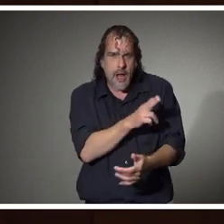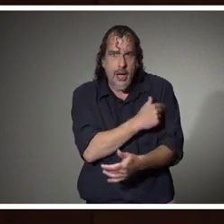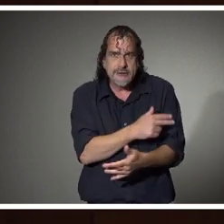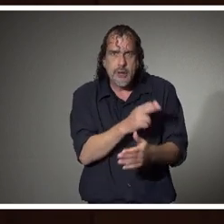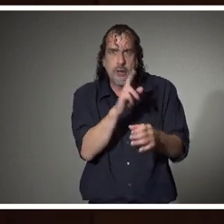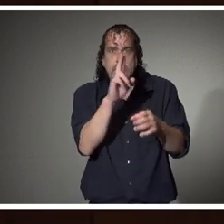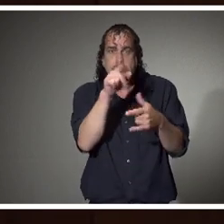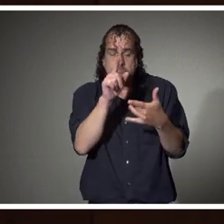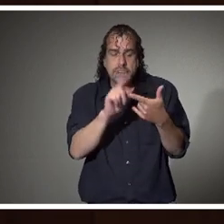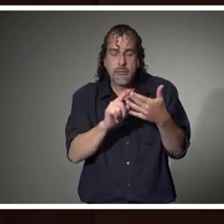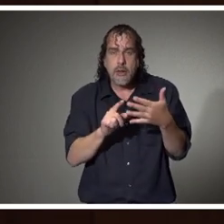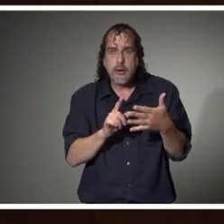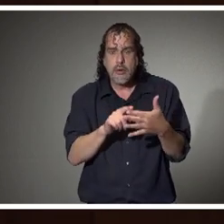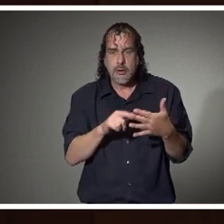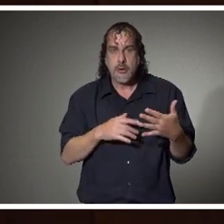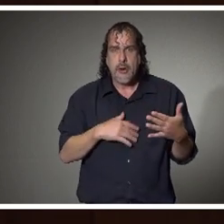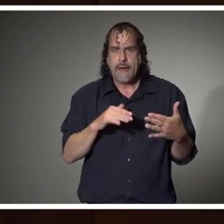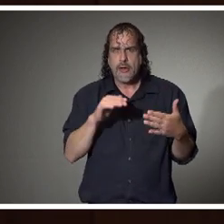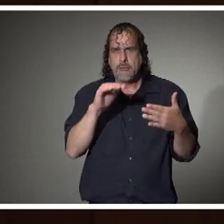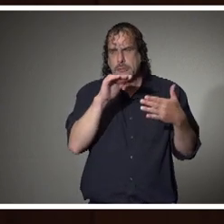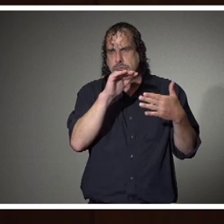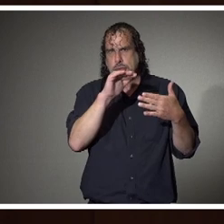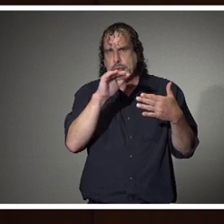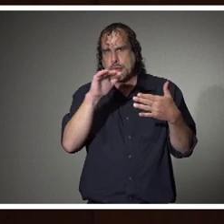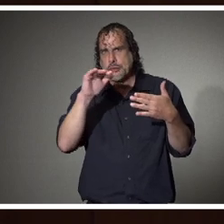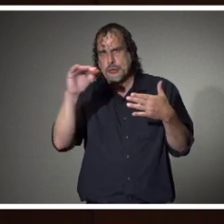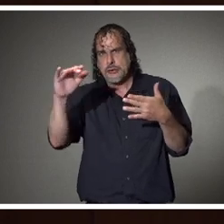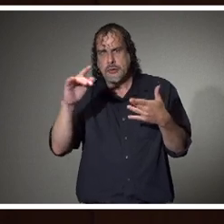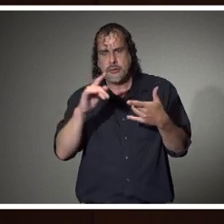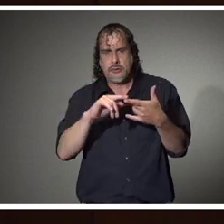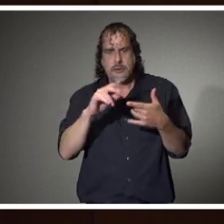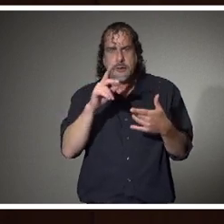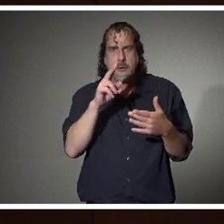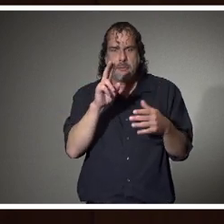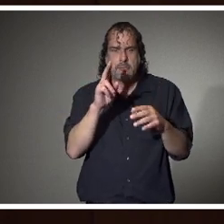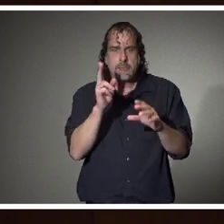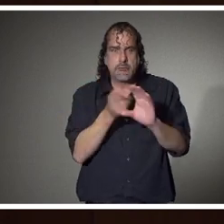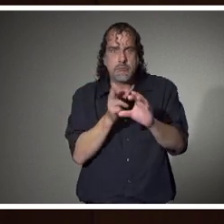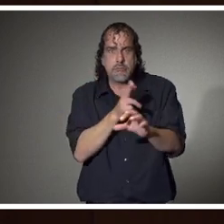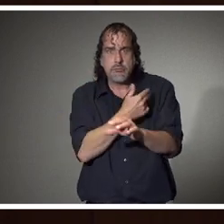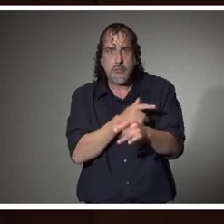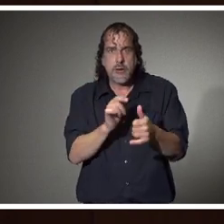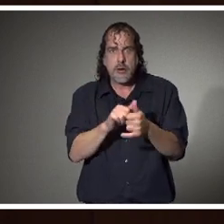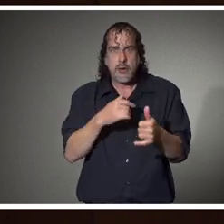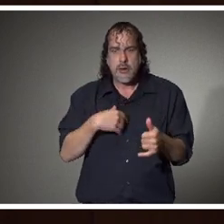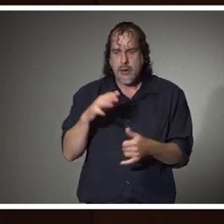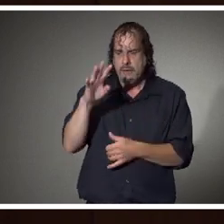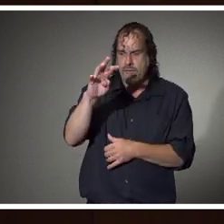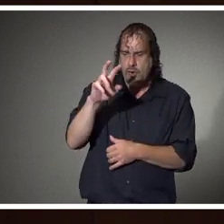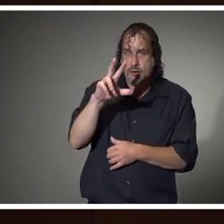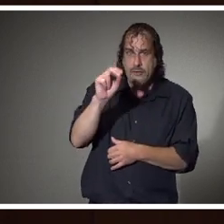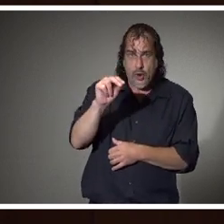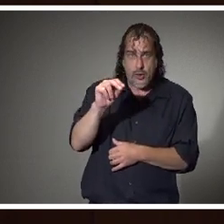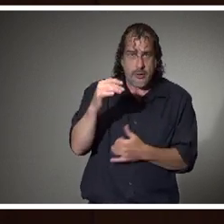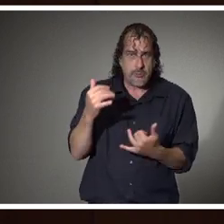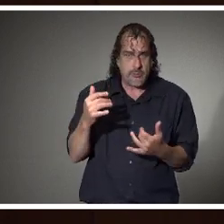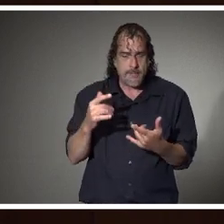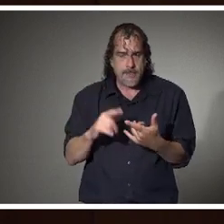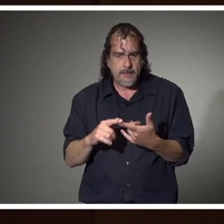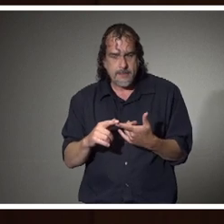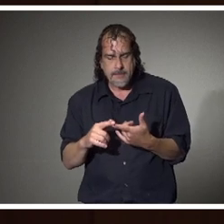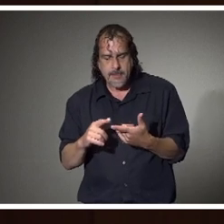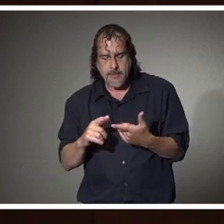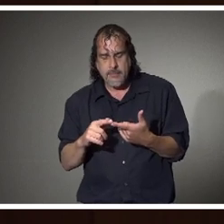utilization, we have some stability in the number of hospitalized patients at 430 compared to 429 yesterday, with a